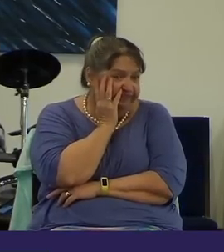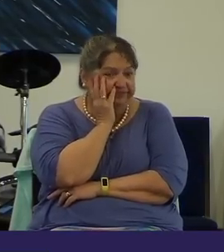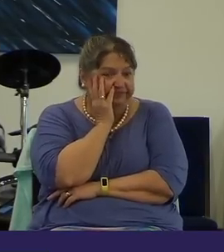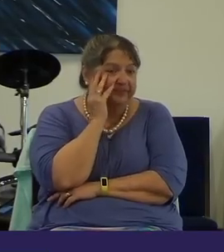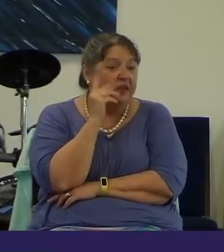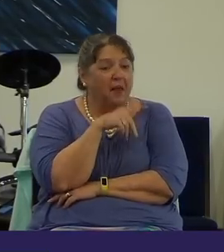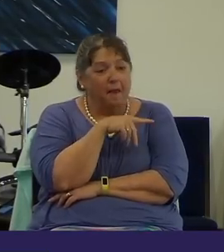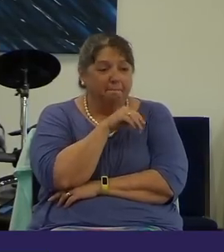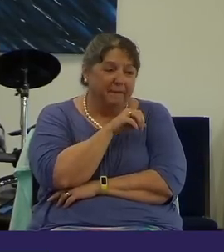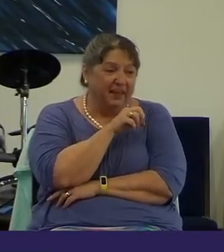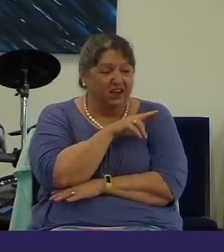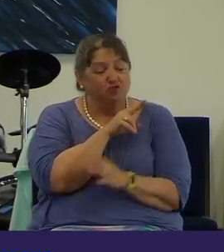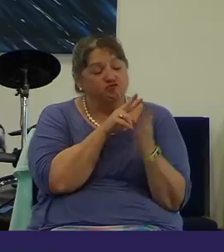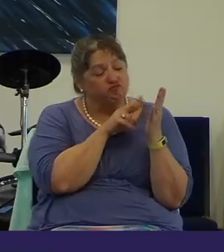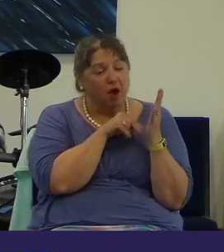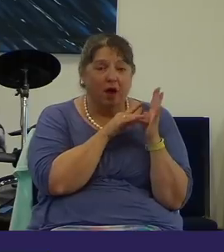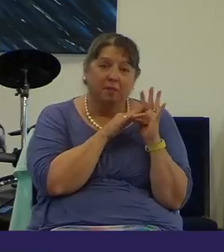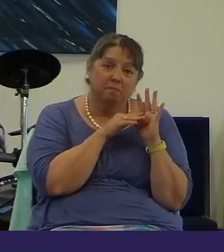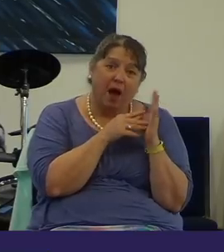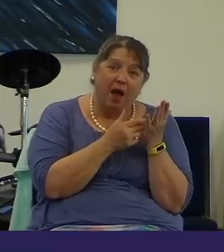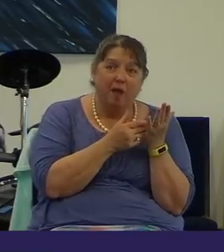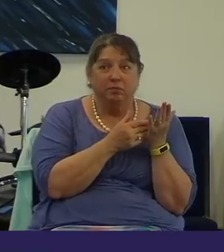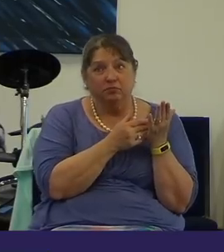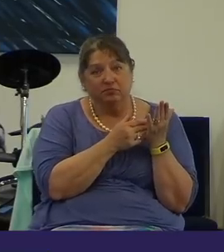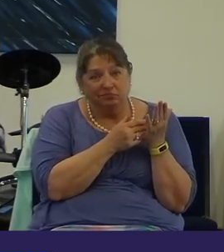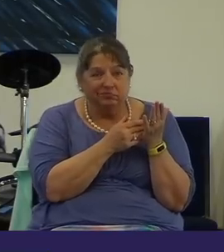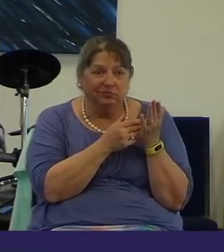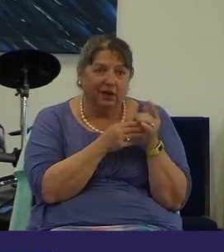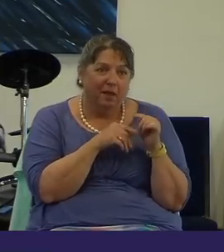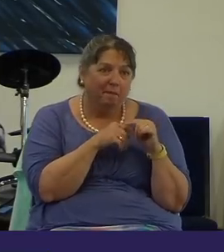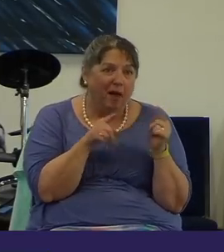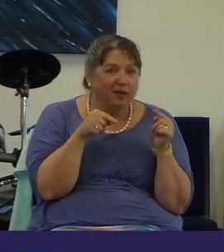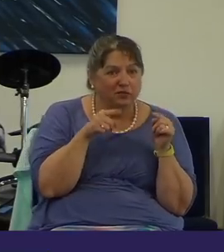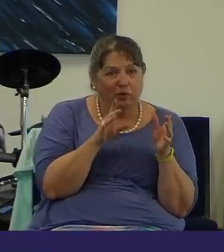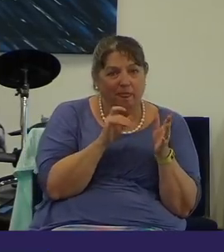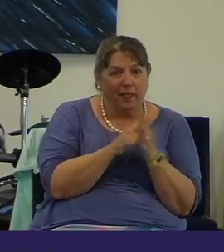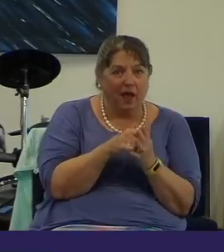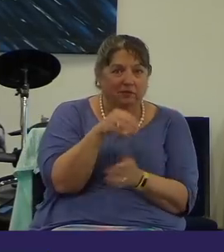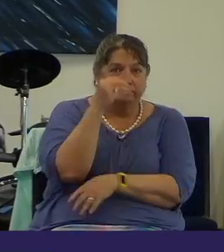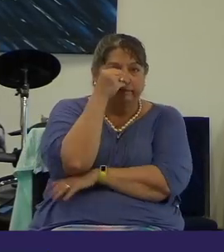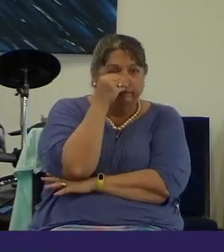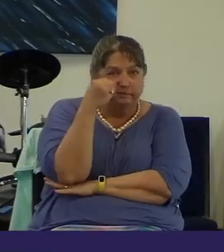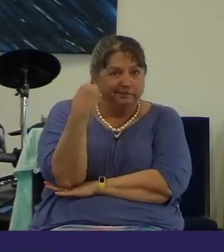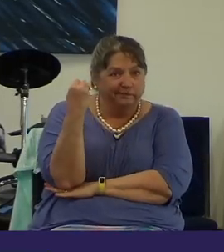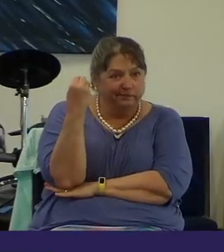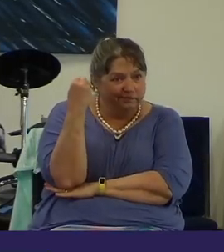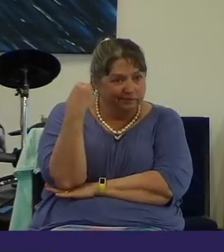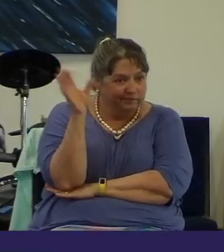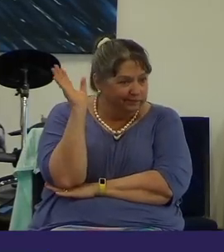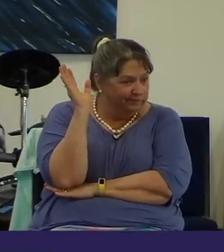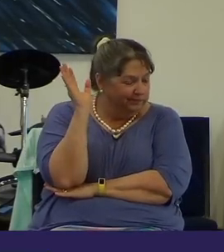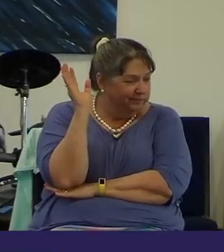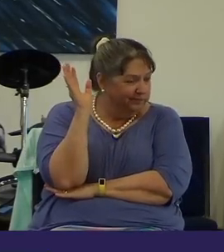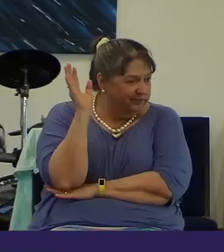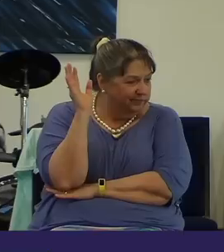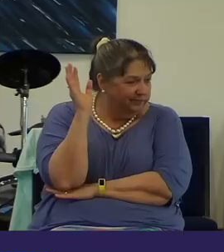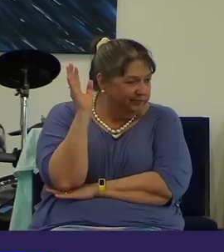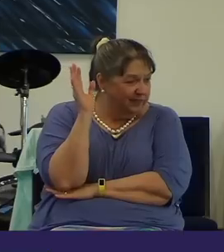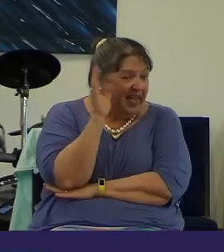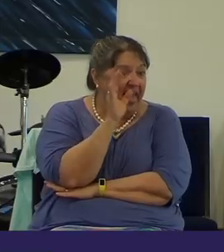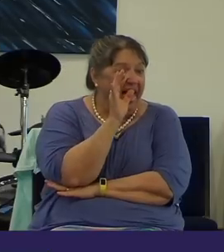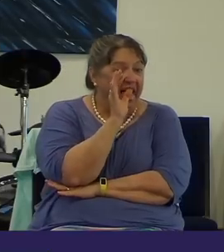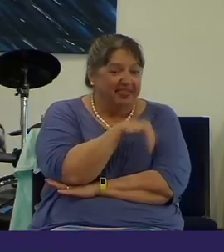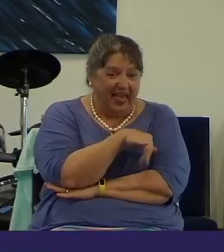his devotion, did not listen to what he heard during that devotion. It was that same Peter that